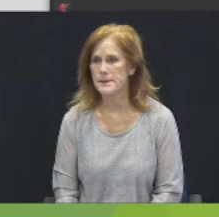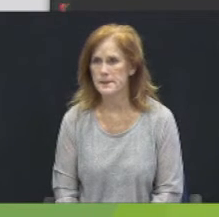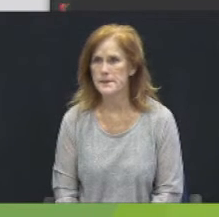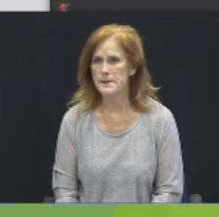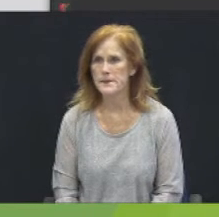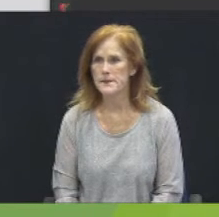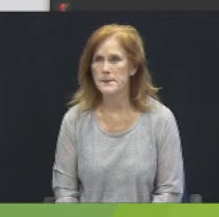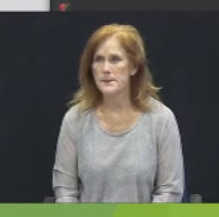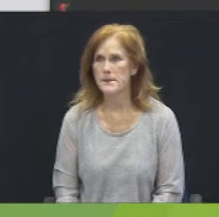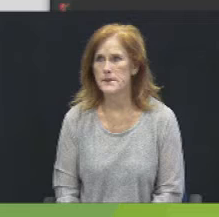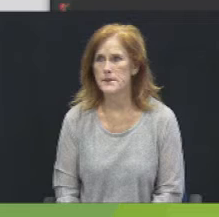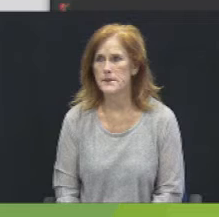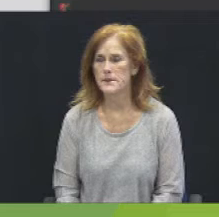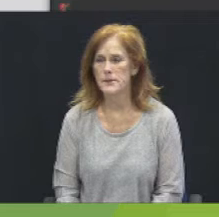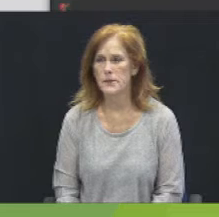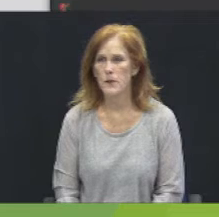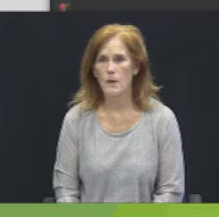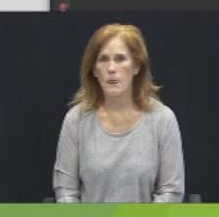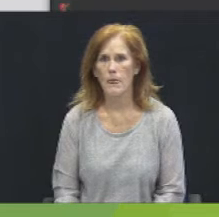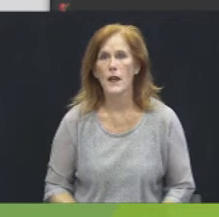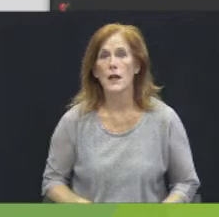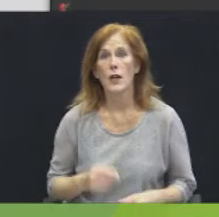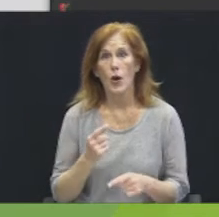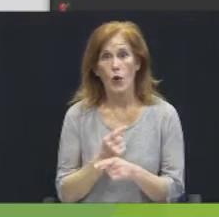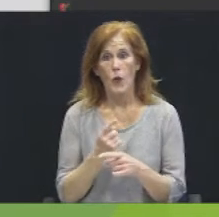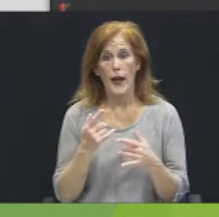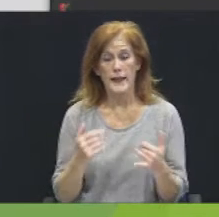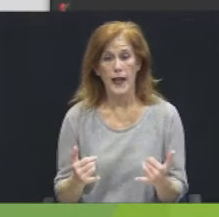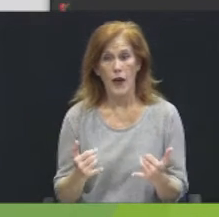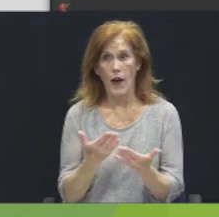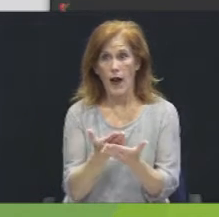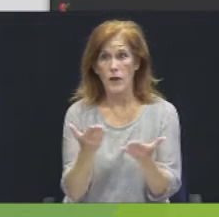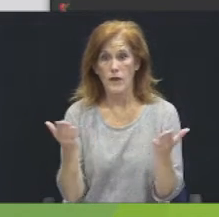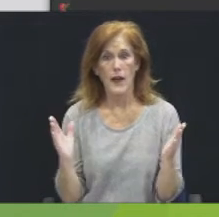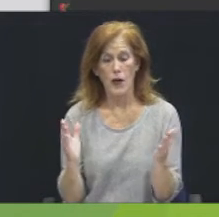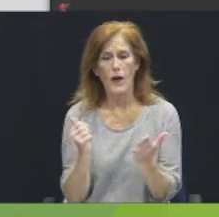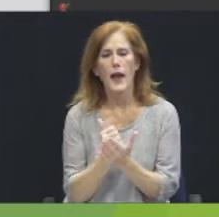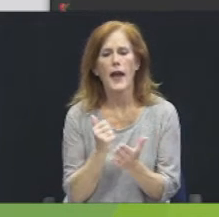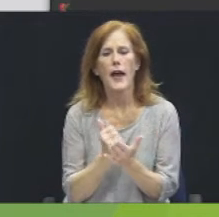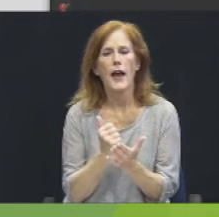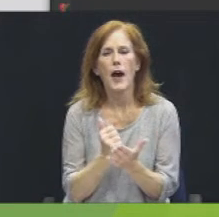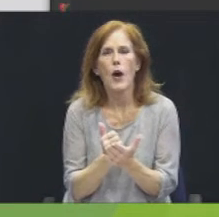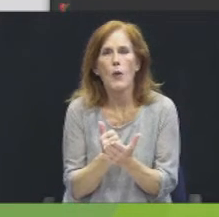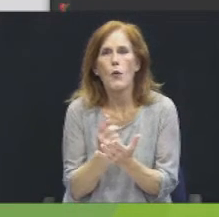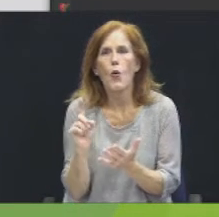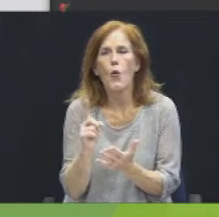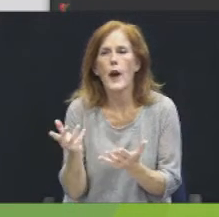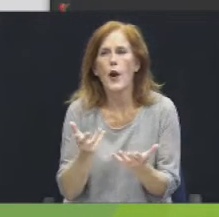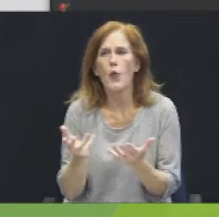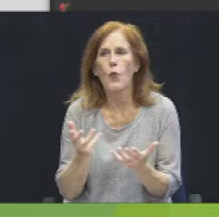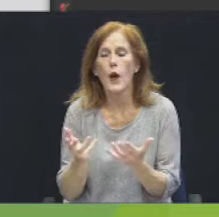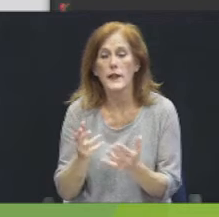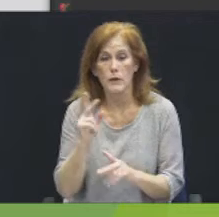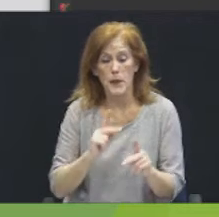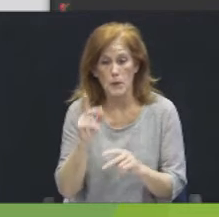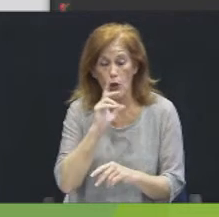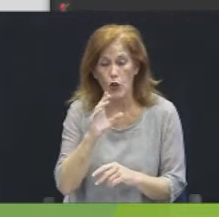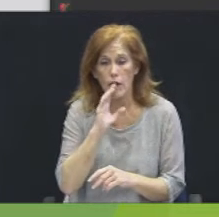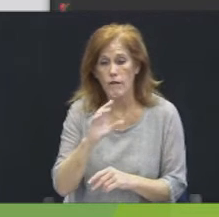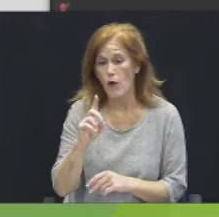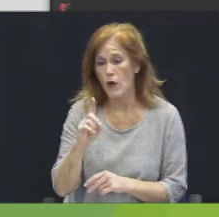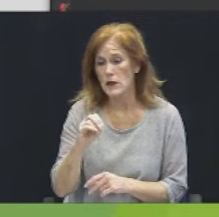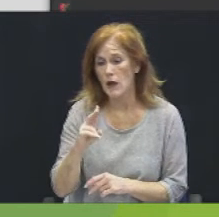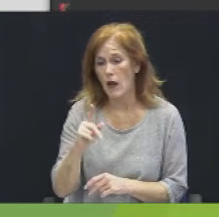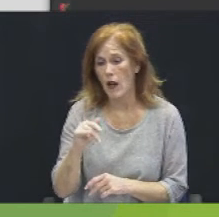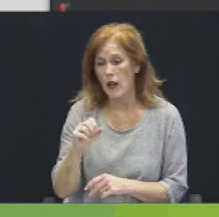So right now, what assistance is there available to individuals seeking competitive employment in Douglas County and further across